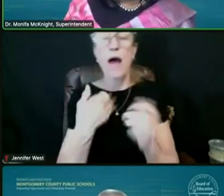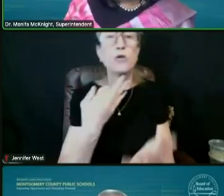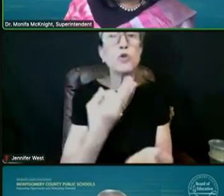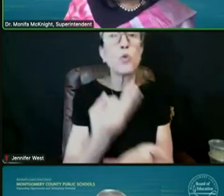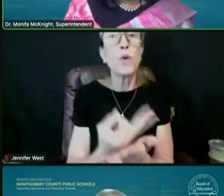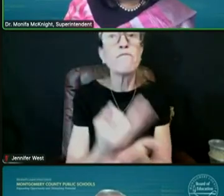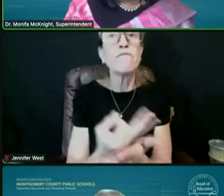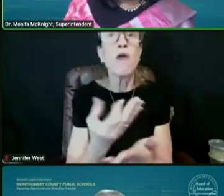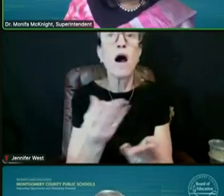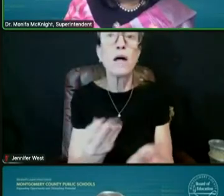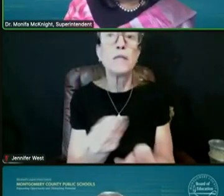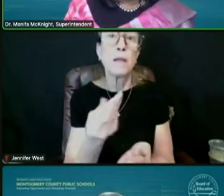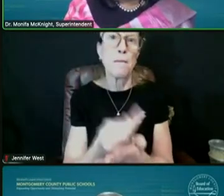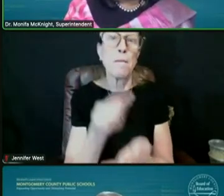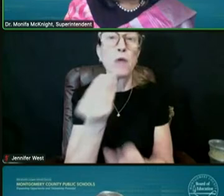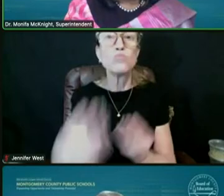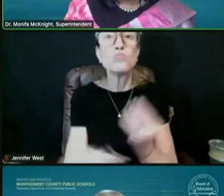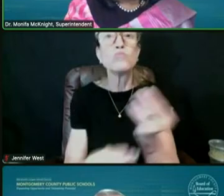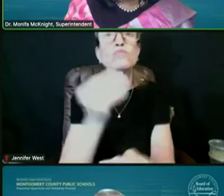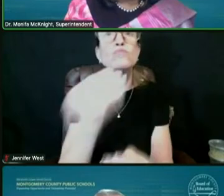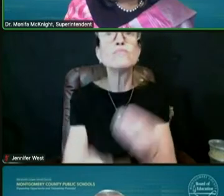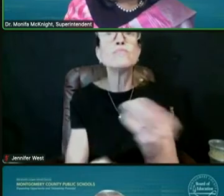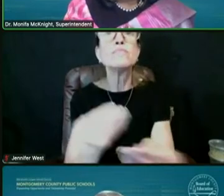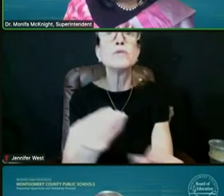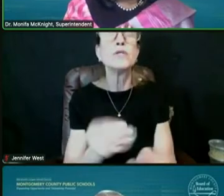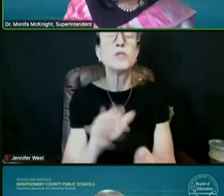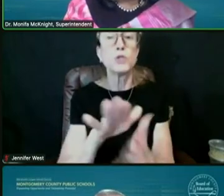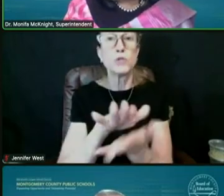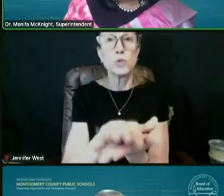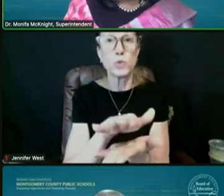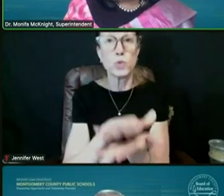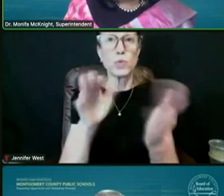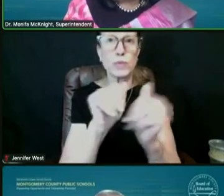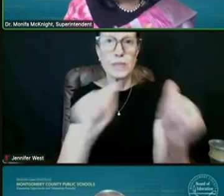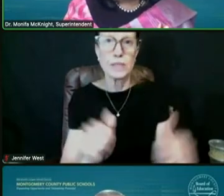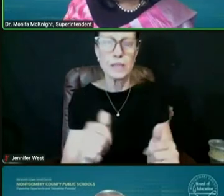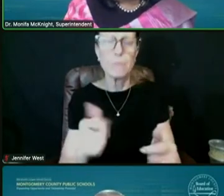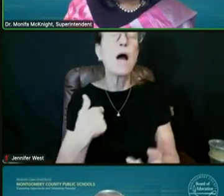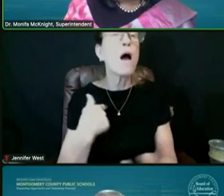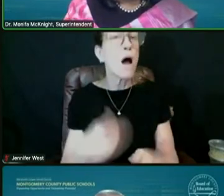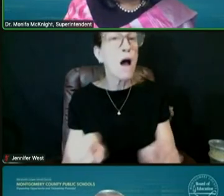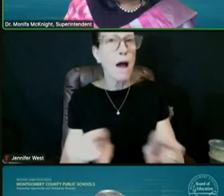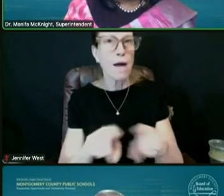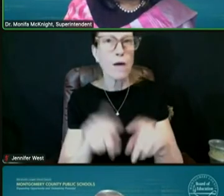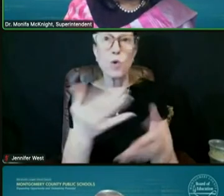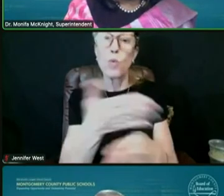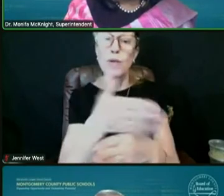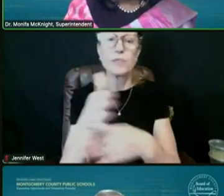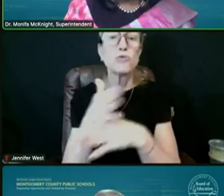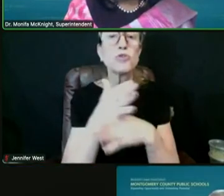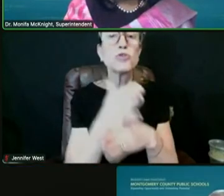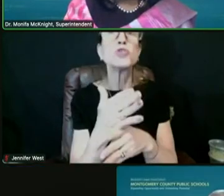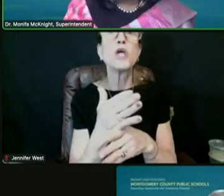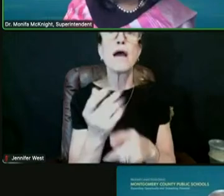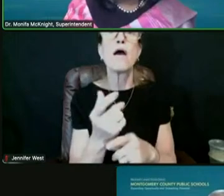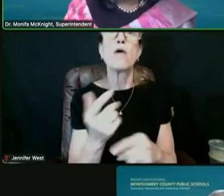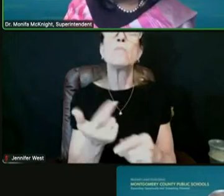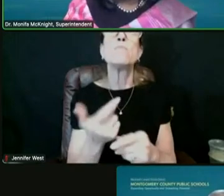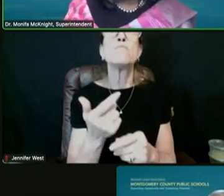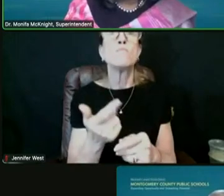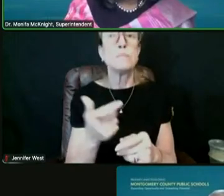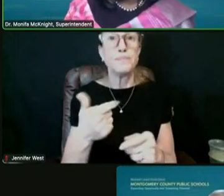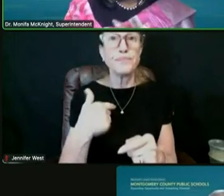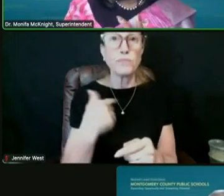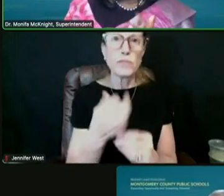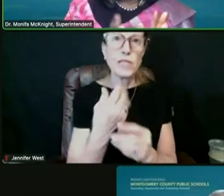into the presentation, I do want to make sure that I share with you, I will be co-presenting our conversation tonight with a few others from